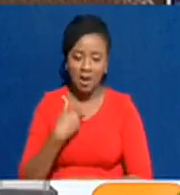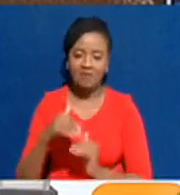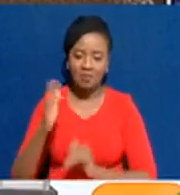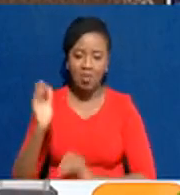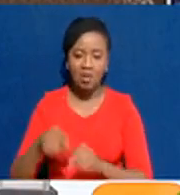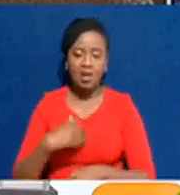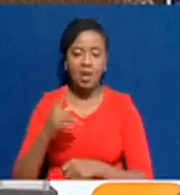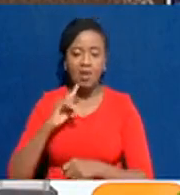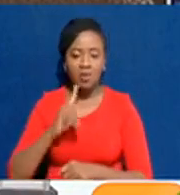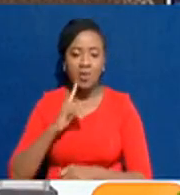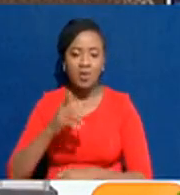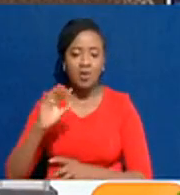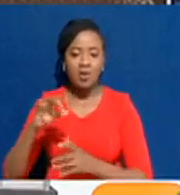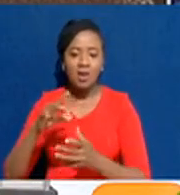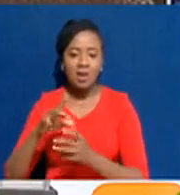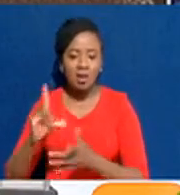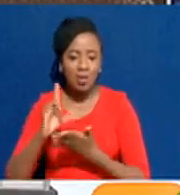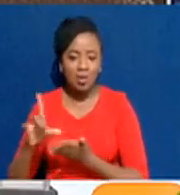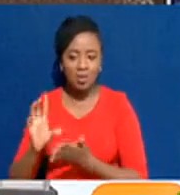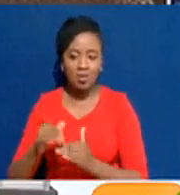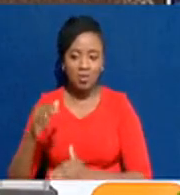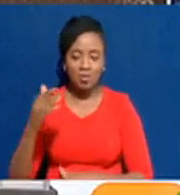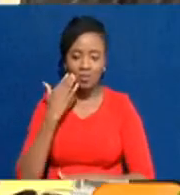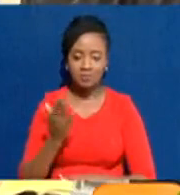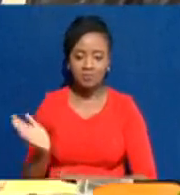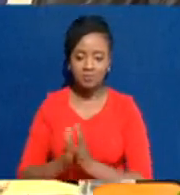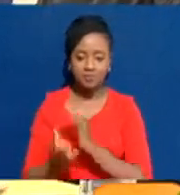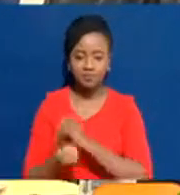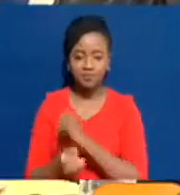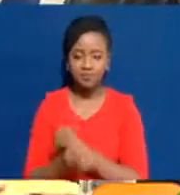its powers to the executive. Dennis Otieno has more.